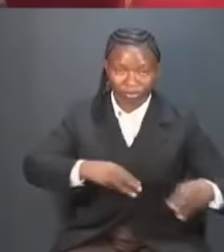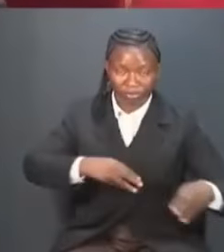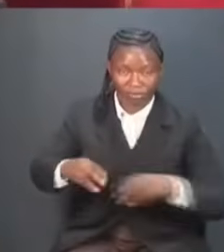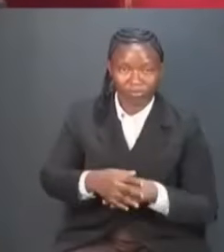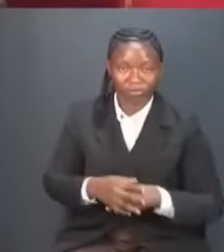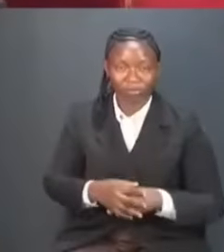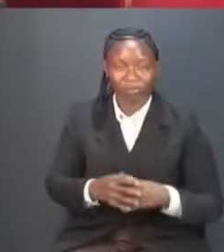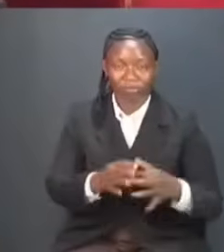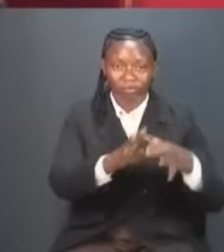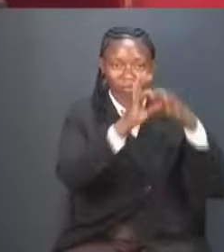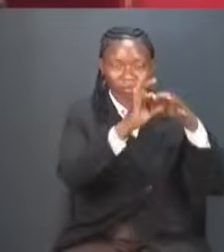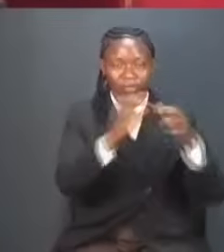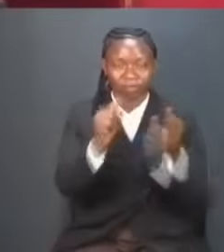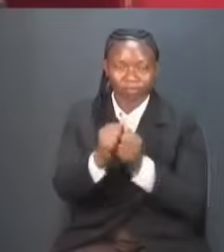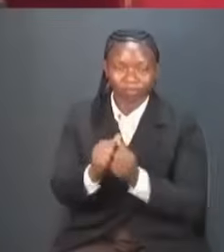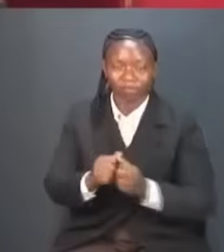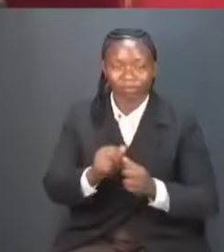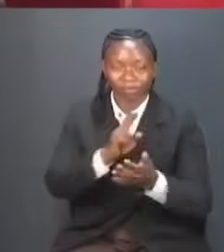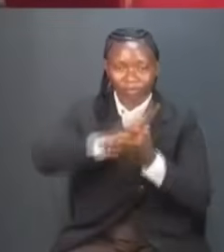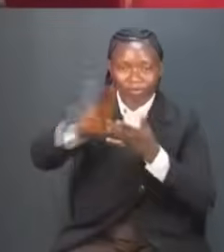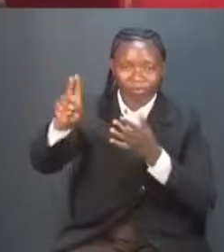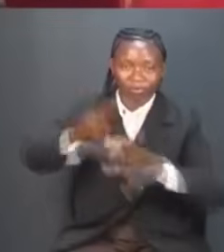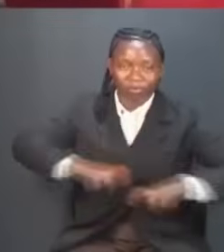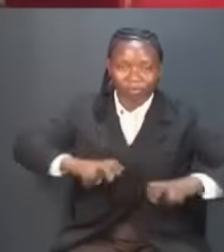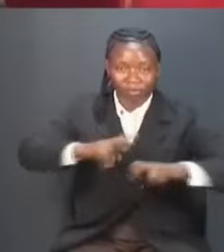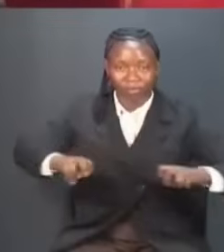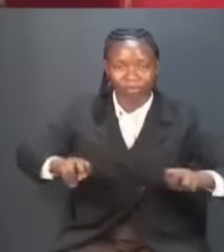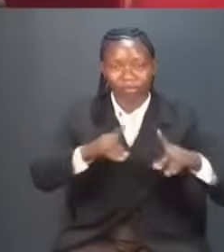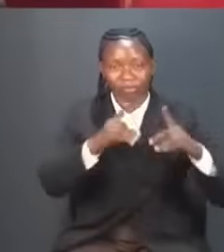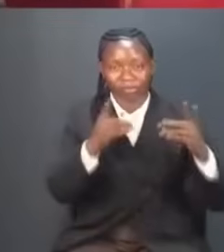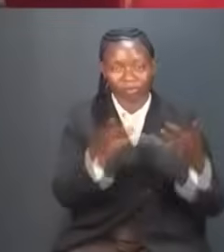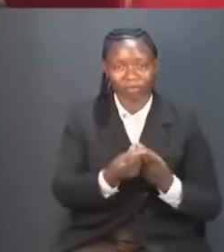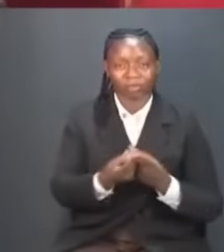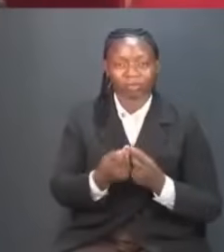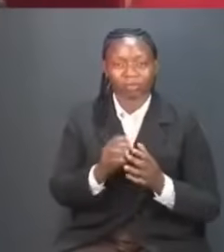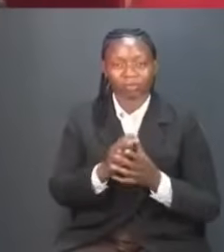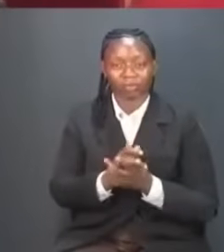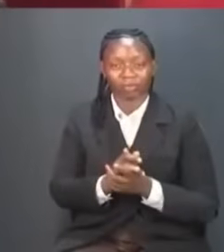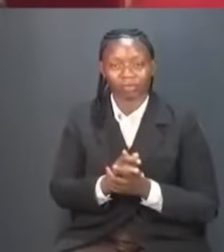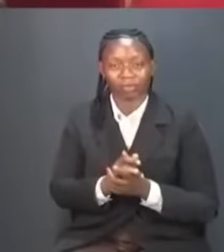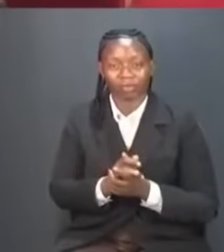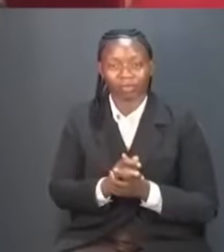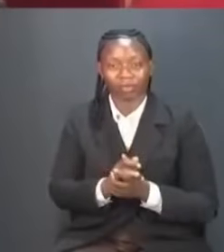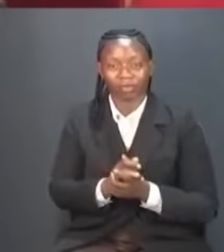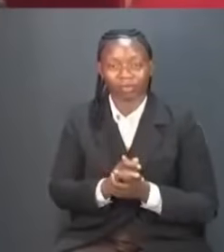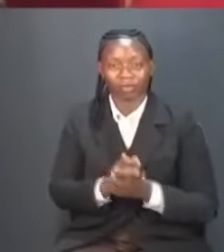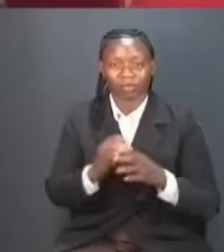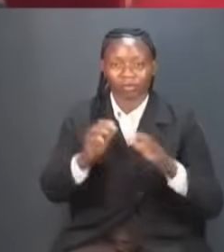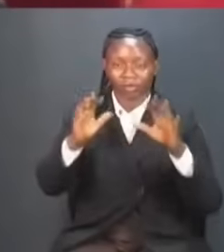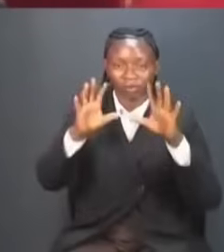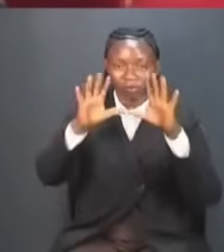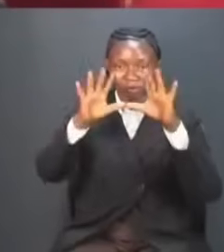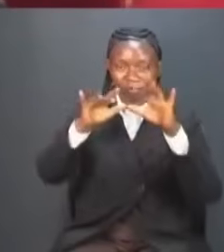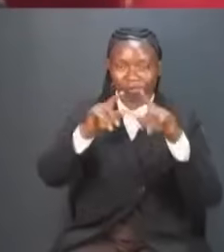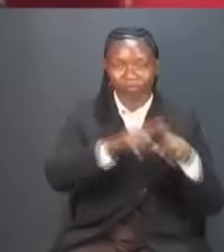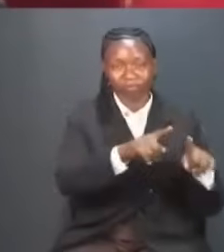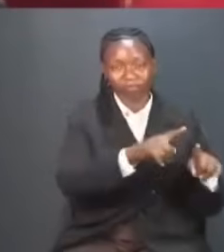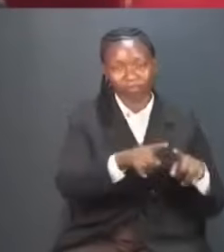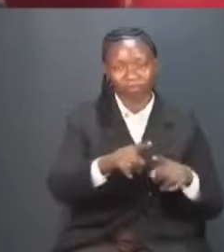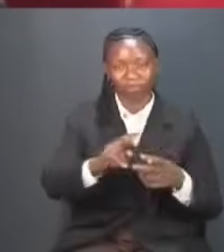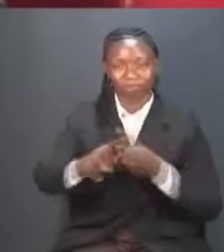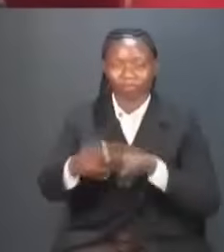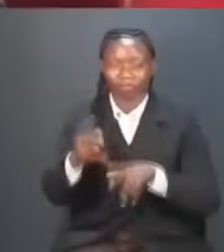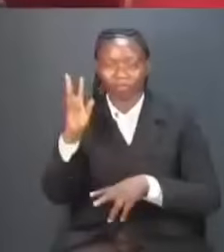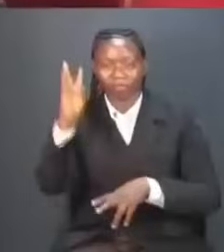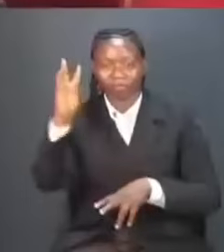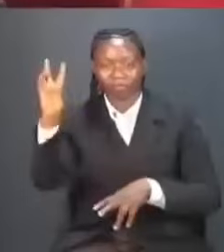with universities and research institutions for the deployment and releases of resistant crop varieties. And number